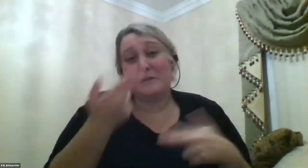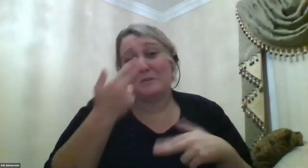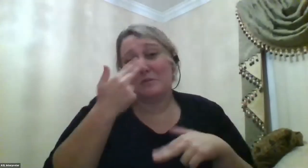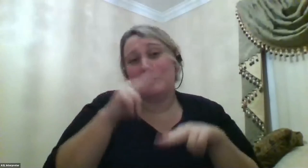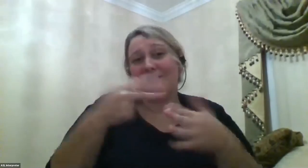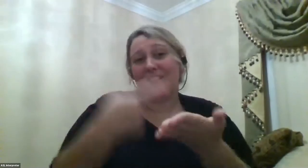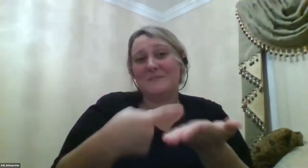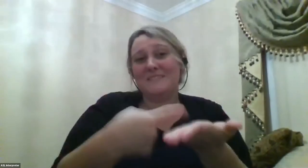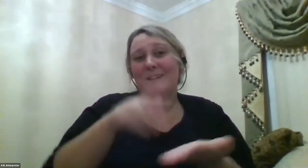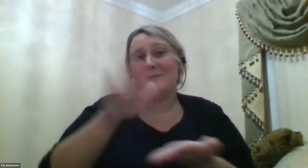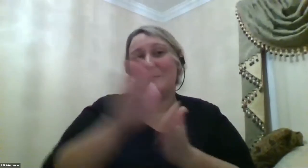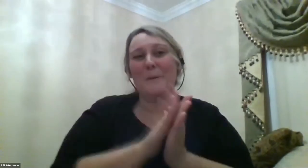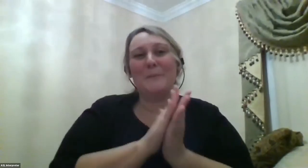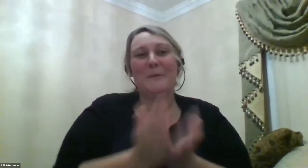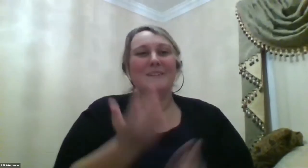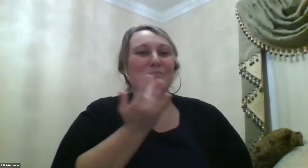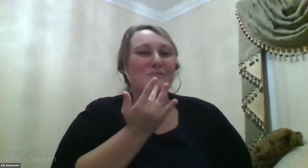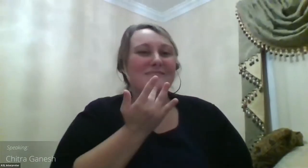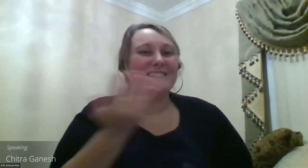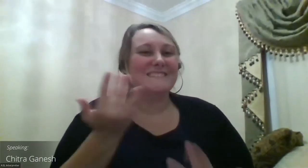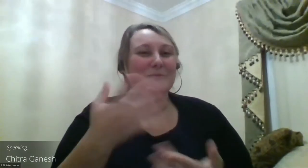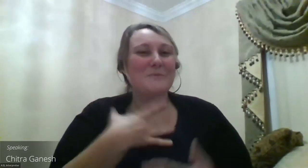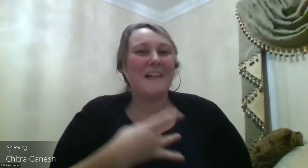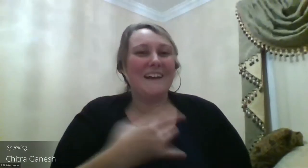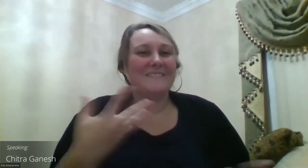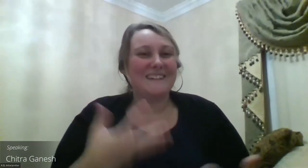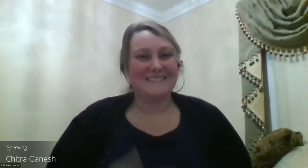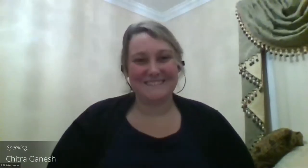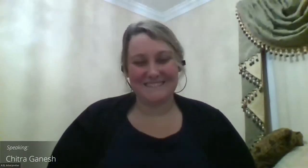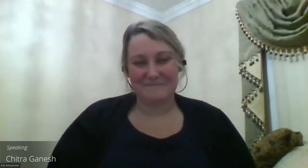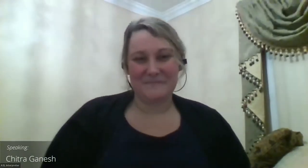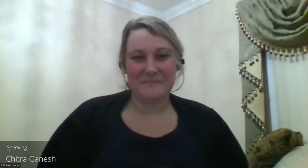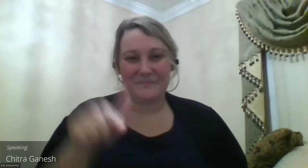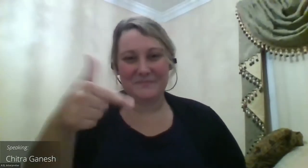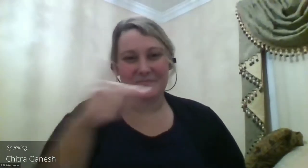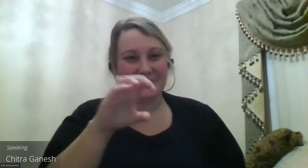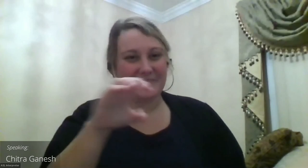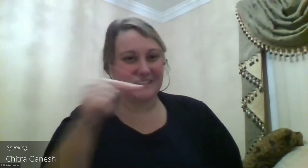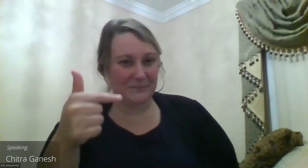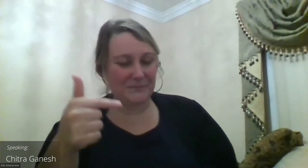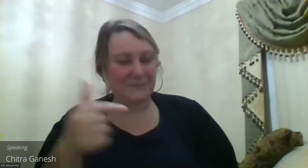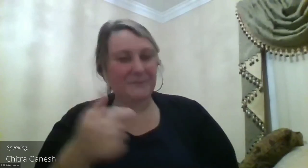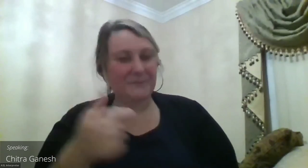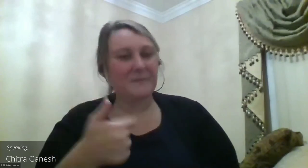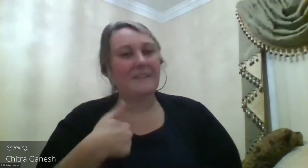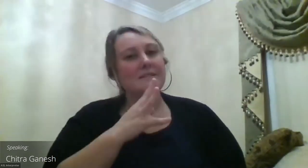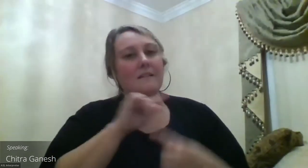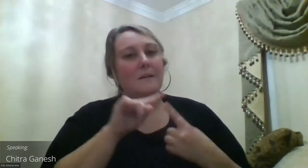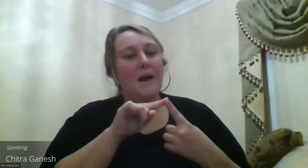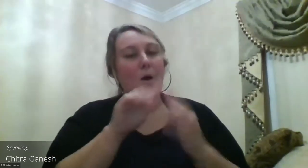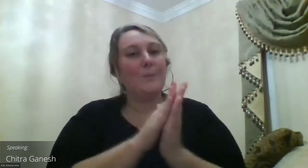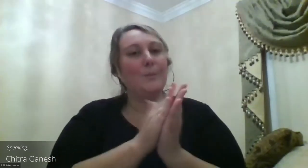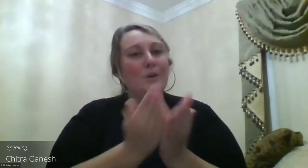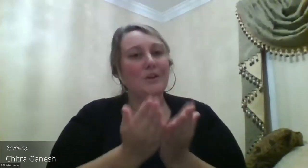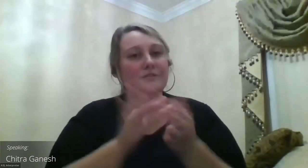think like I was talking about books that are related to a city and a shadow city. So Franz